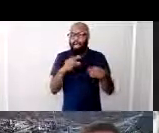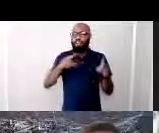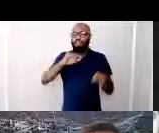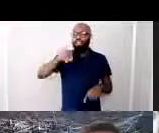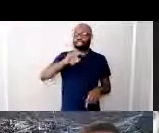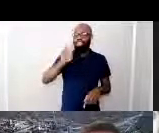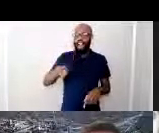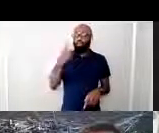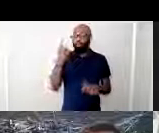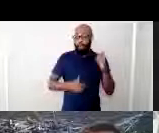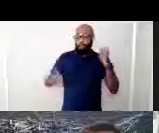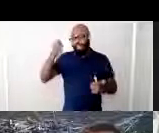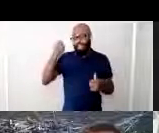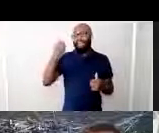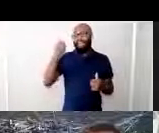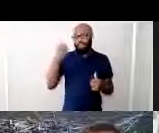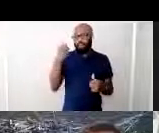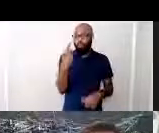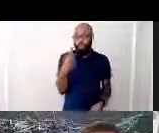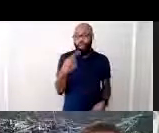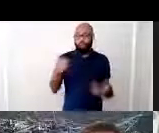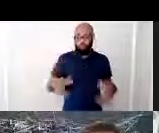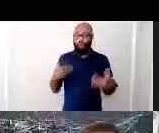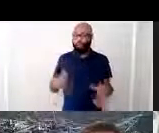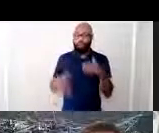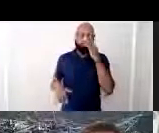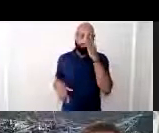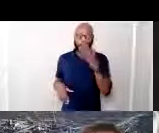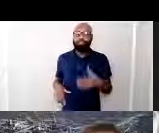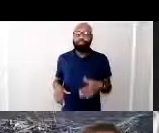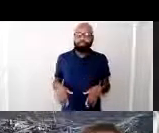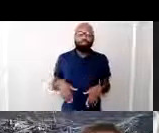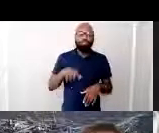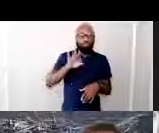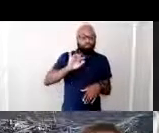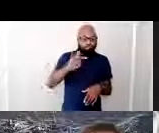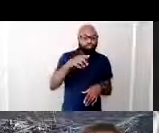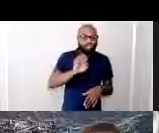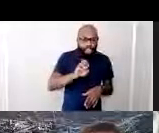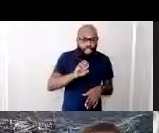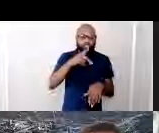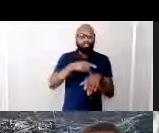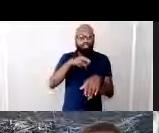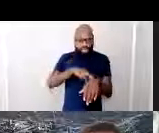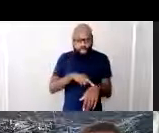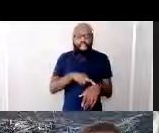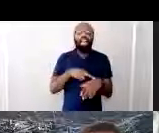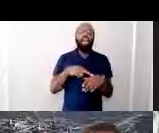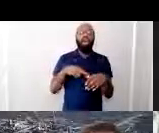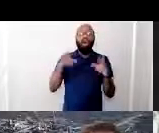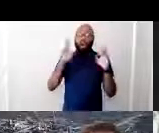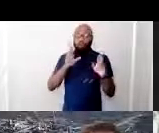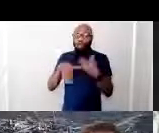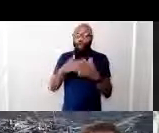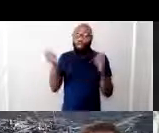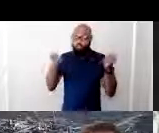kind of, you know, what happens there in the future. But Fringe, Puerto Rican Festival, you know, hopefully Orlando will be coming back. I mean, pending some